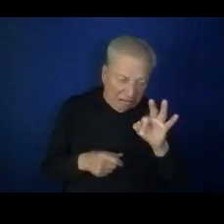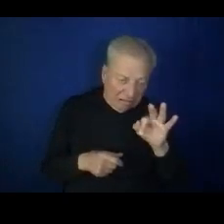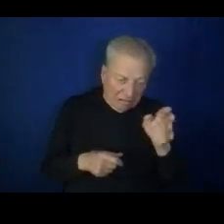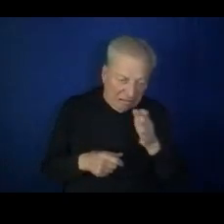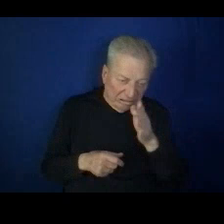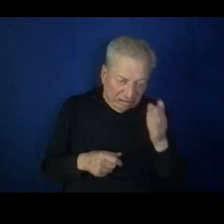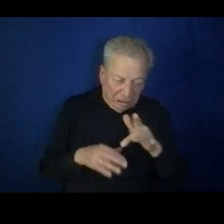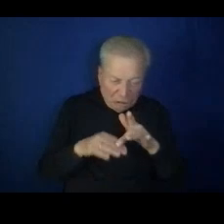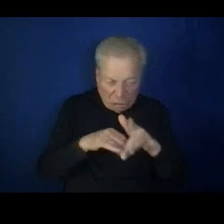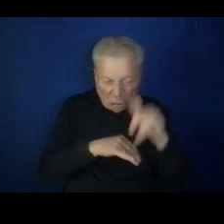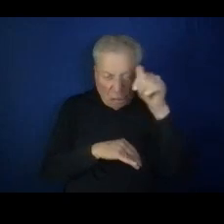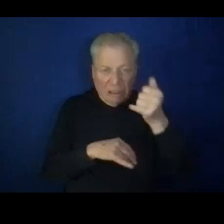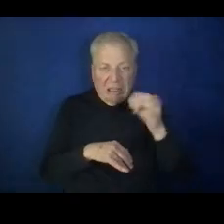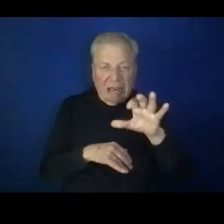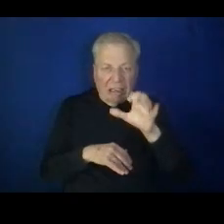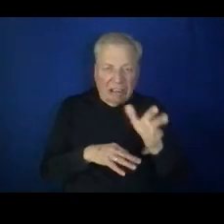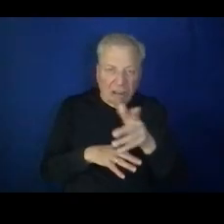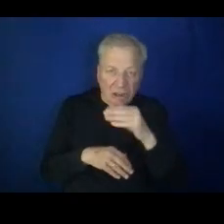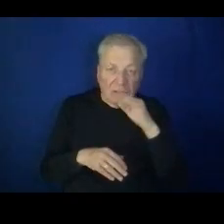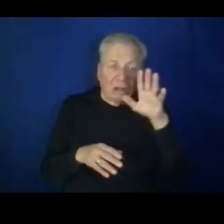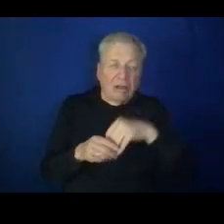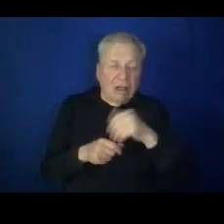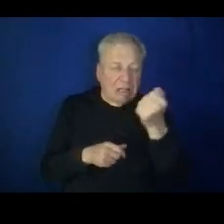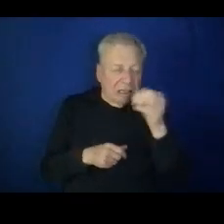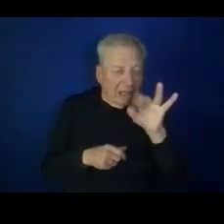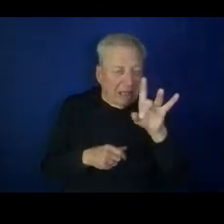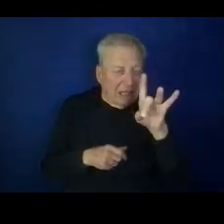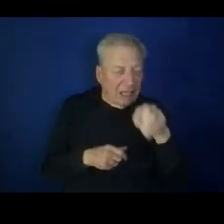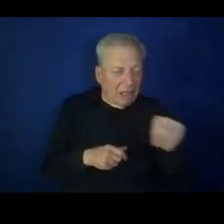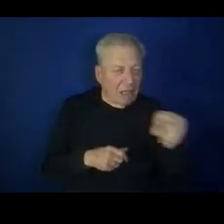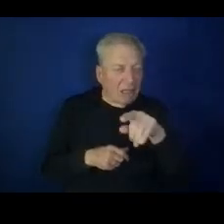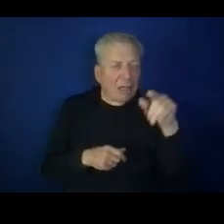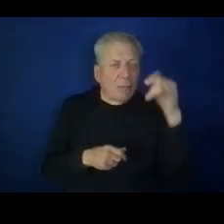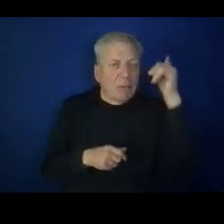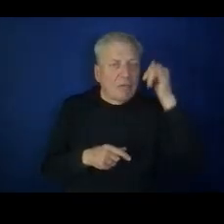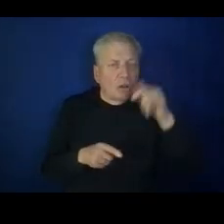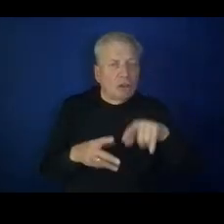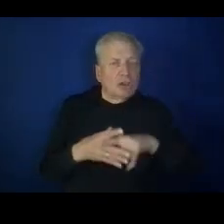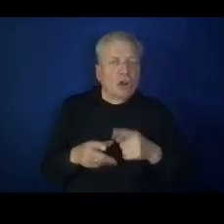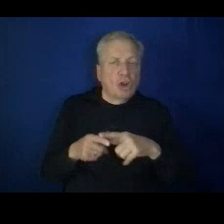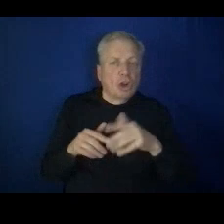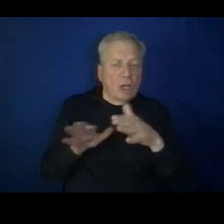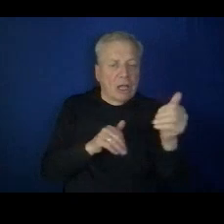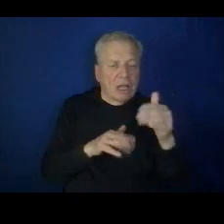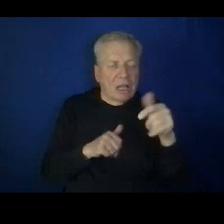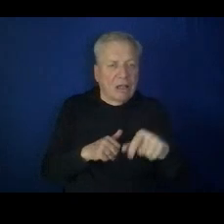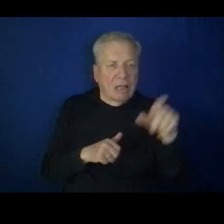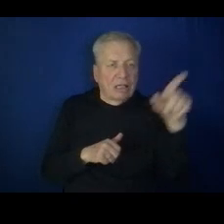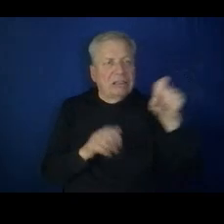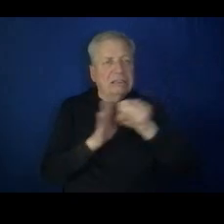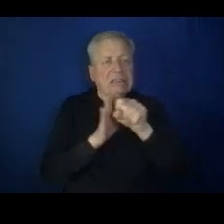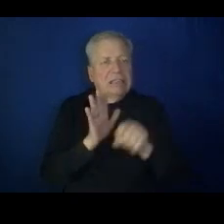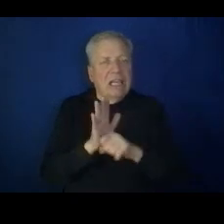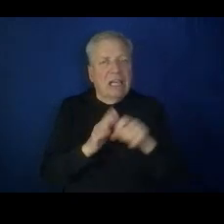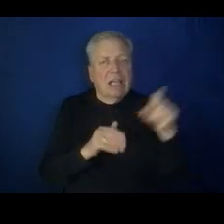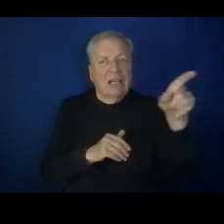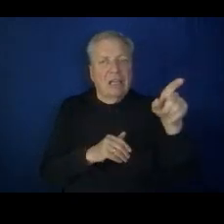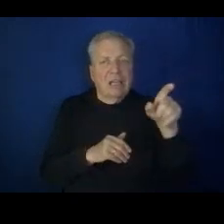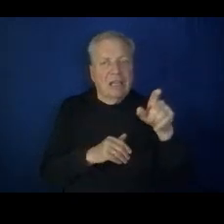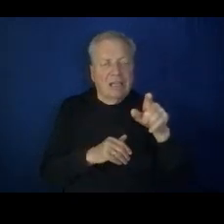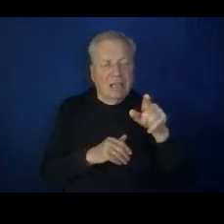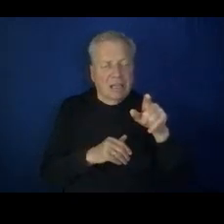And in the late 1980s, buffalo started exiting the park. The state of Montana sued us in